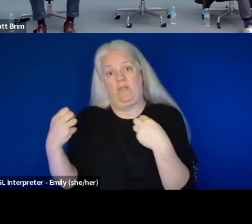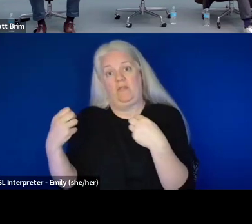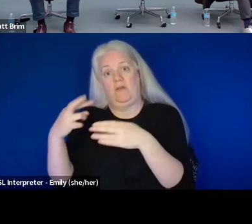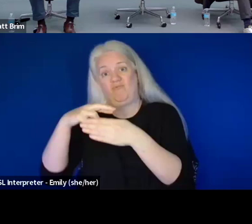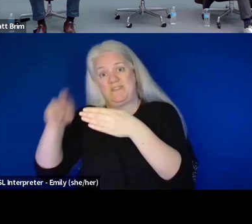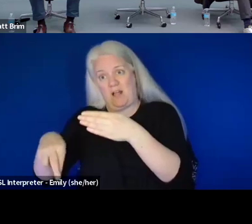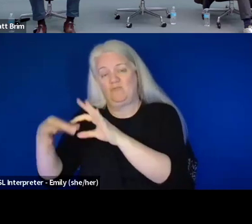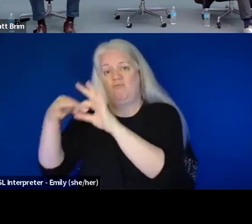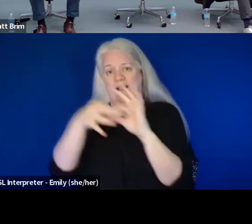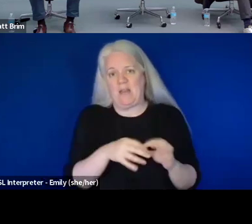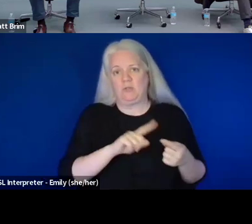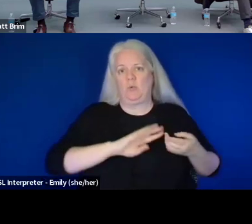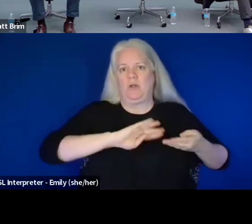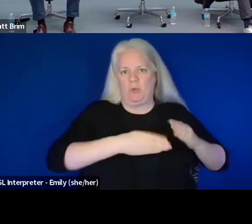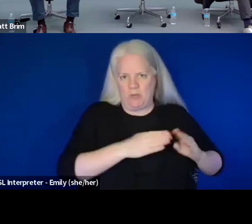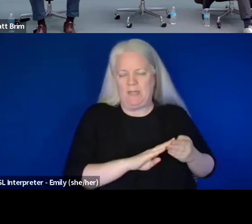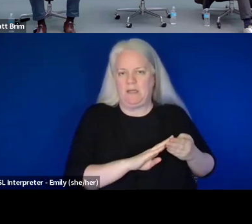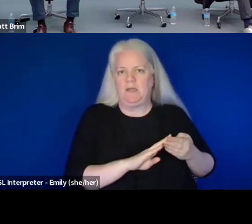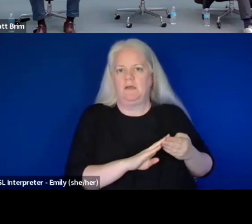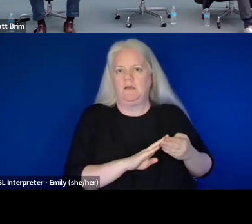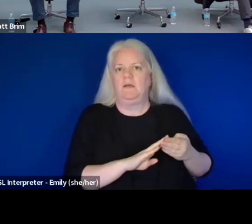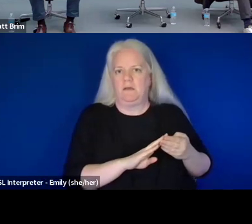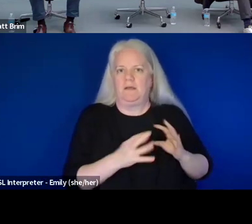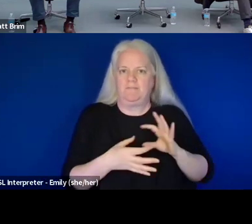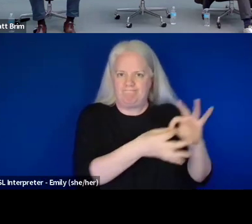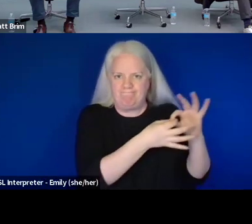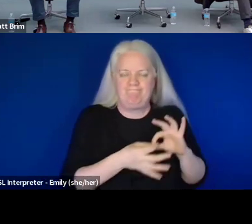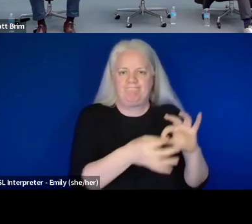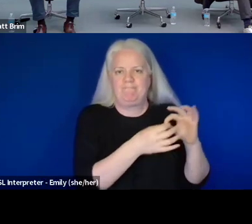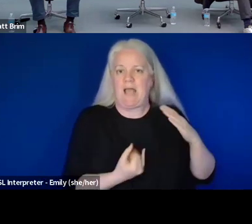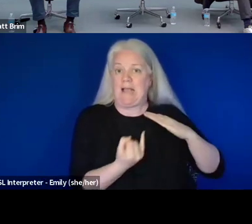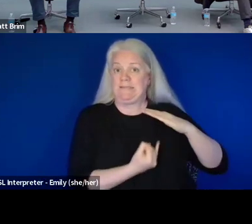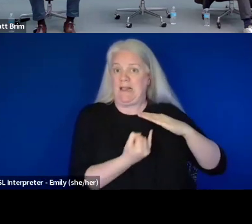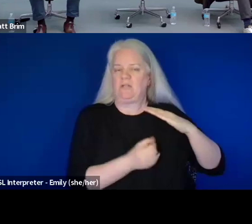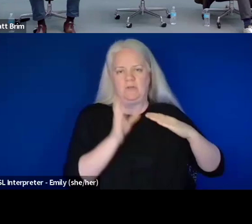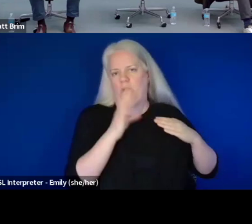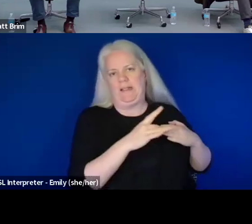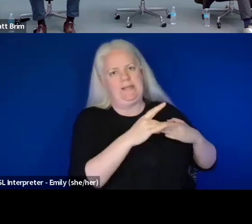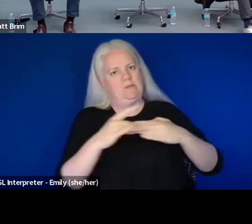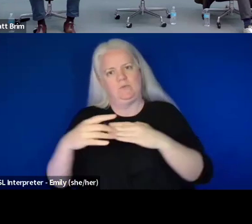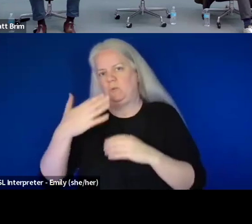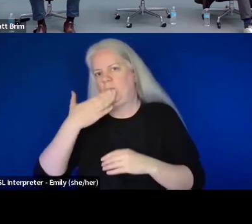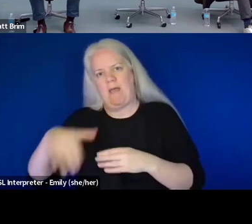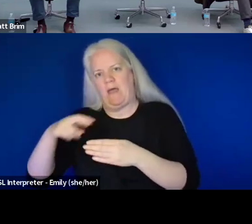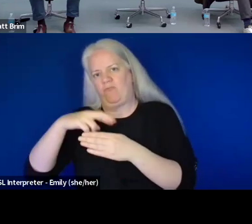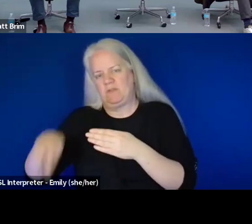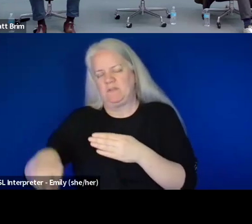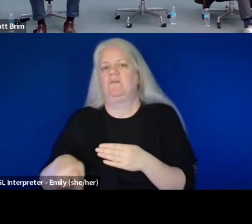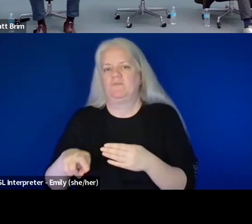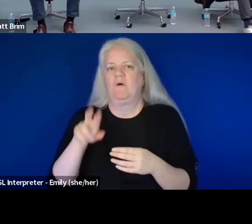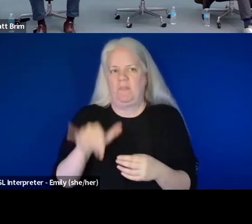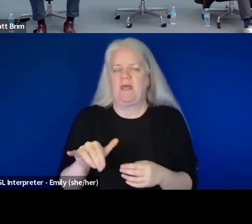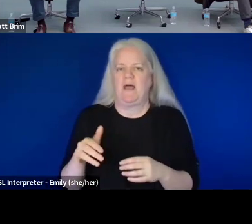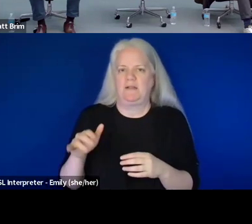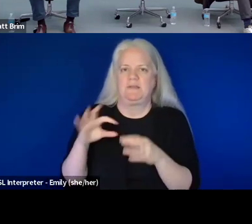combating isolation. That's a theme that has been important for my own wellness. And I wonder how much that's rooted in the work we're trying to talk about today